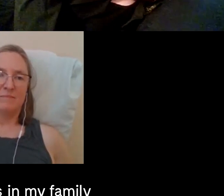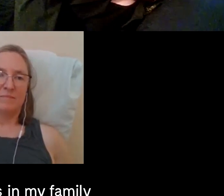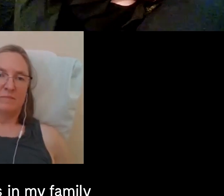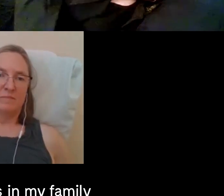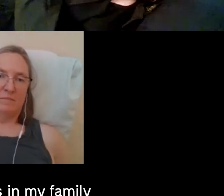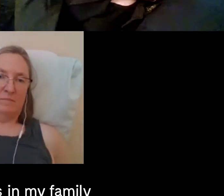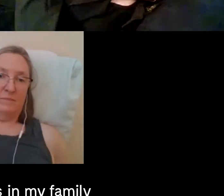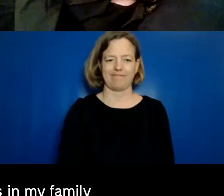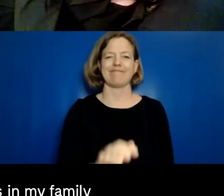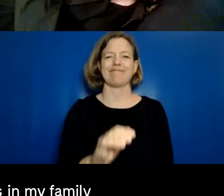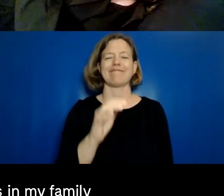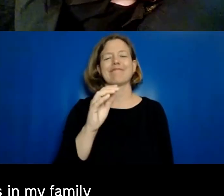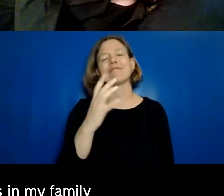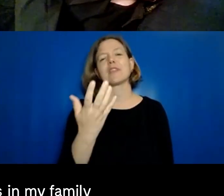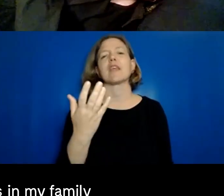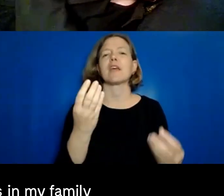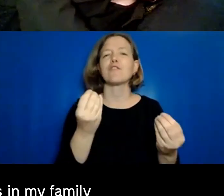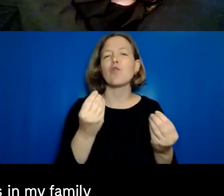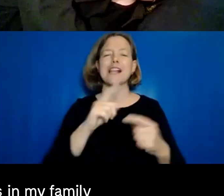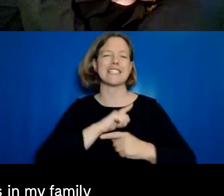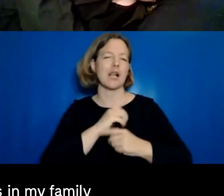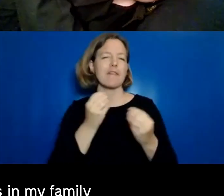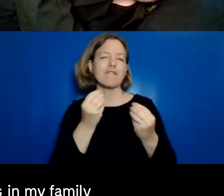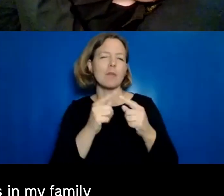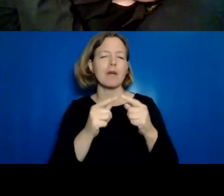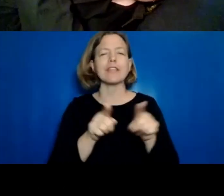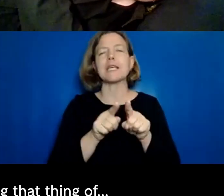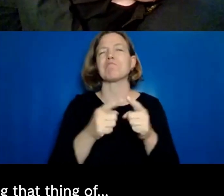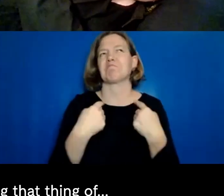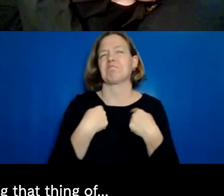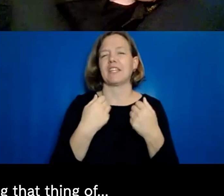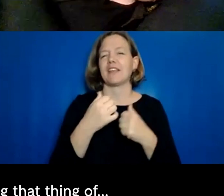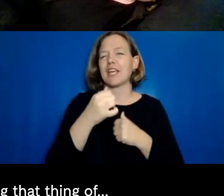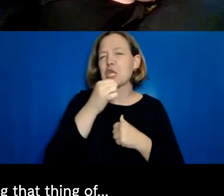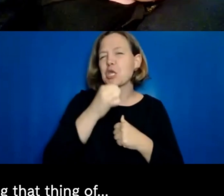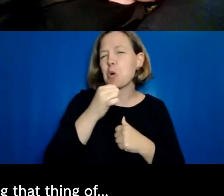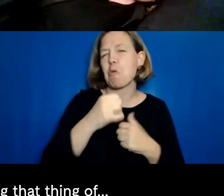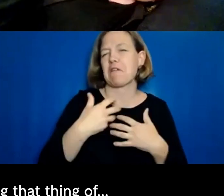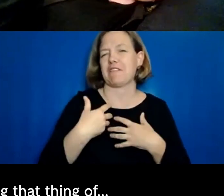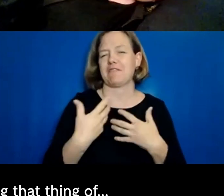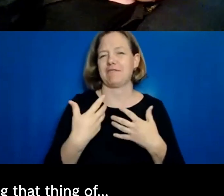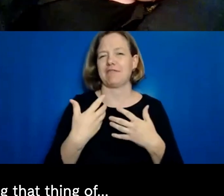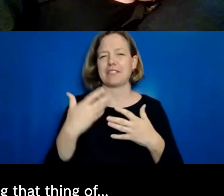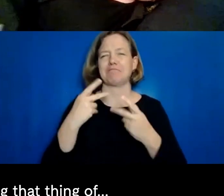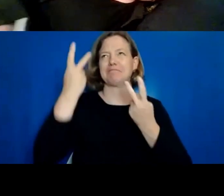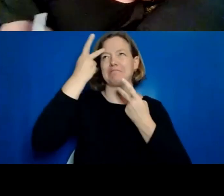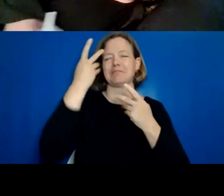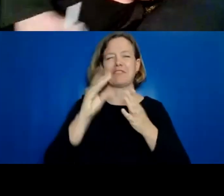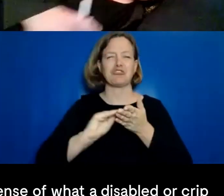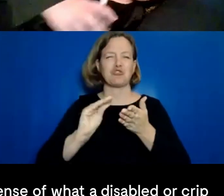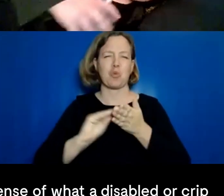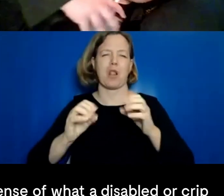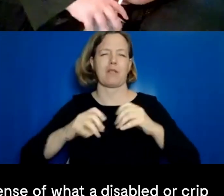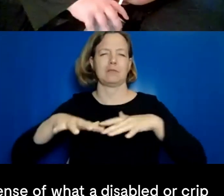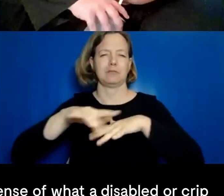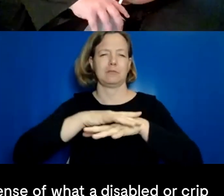whether that's in my family or in a school situation, and really holding that thing of and